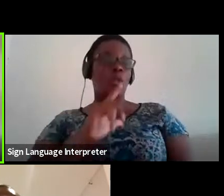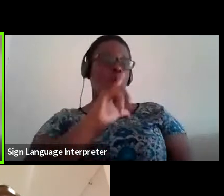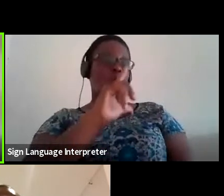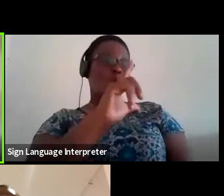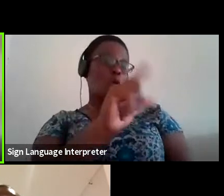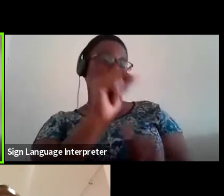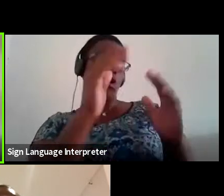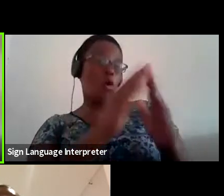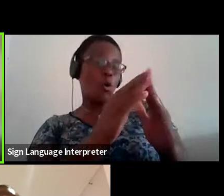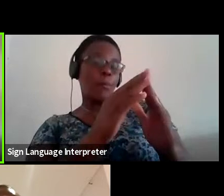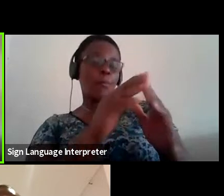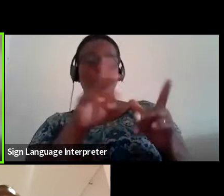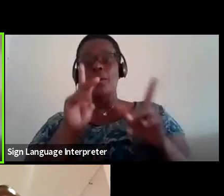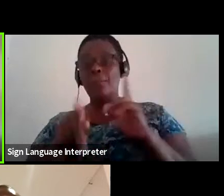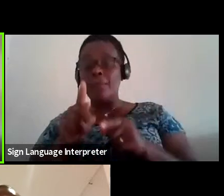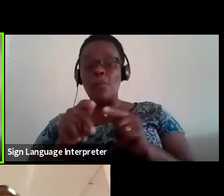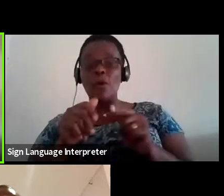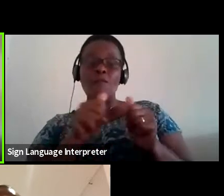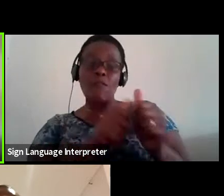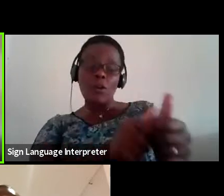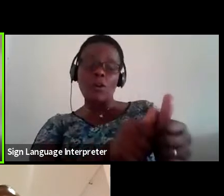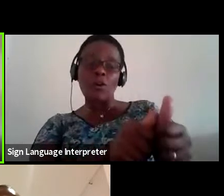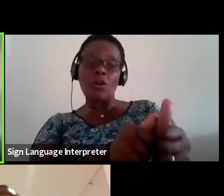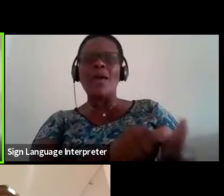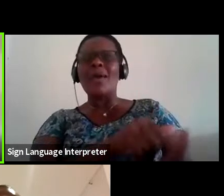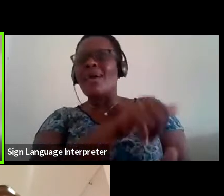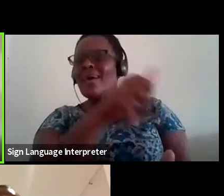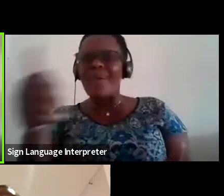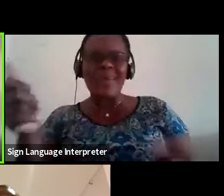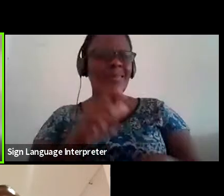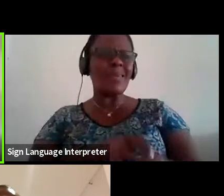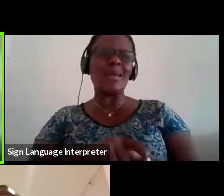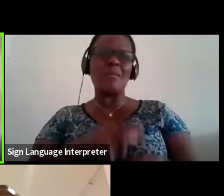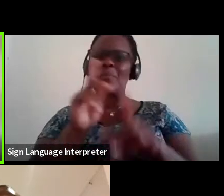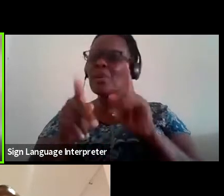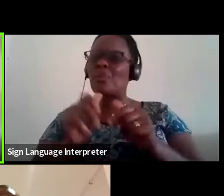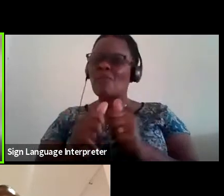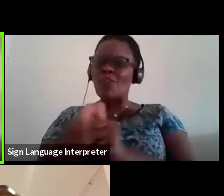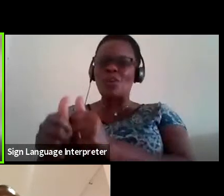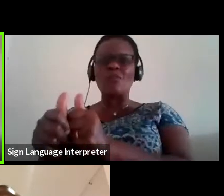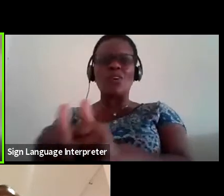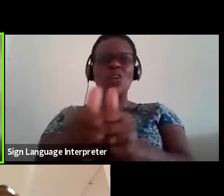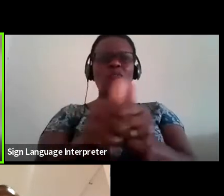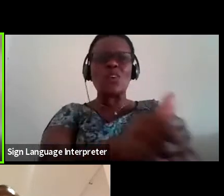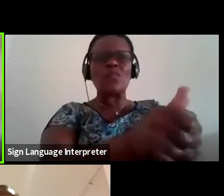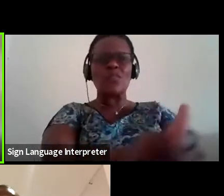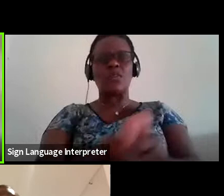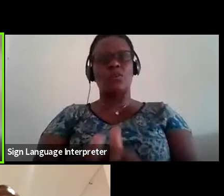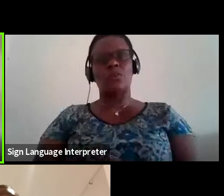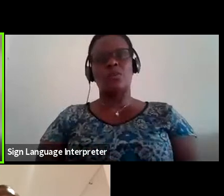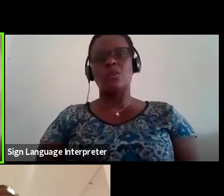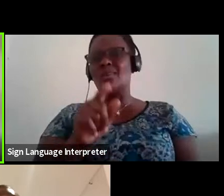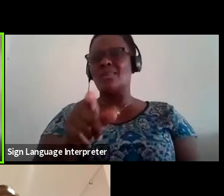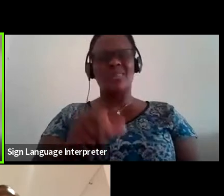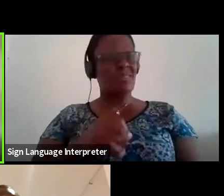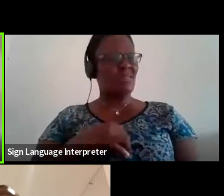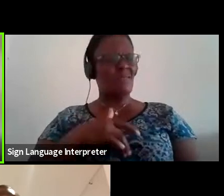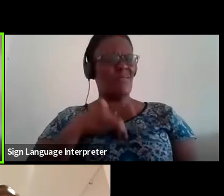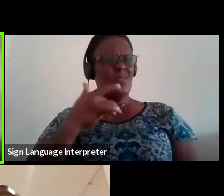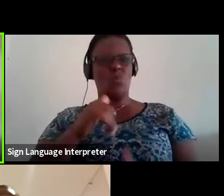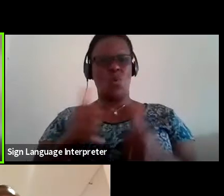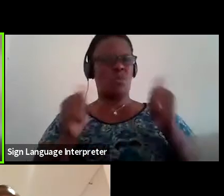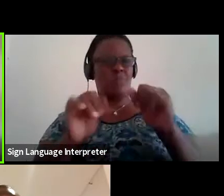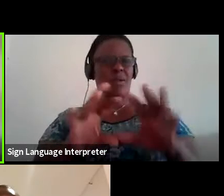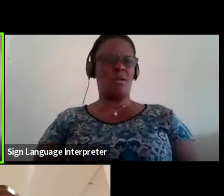where you're at every moment. Of course, this is very disconcerting. It's extremely uncomfortable